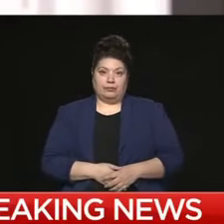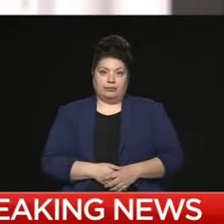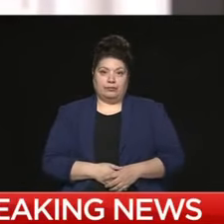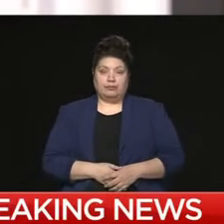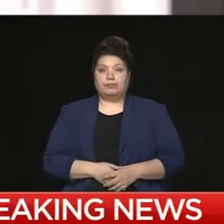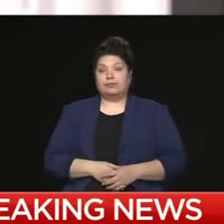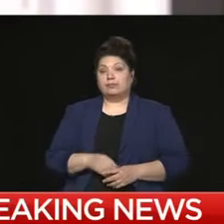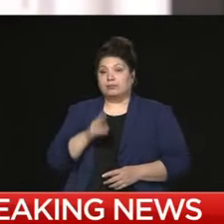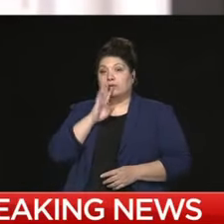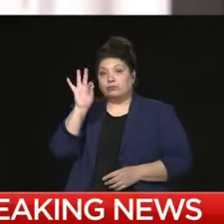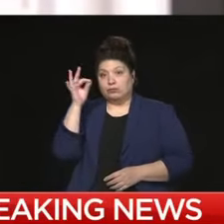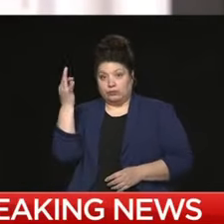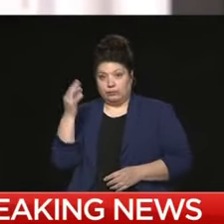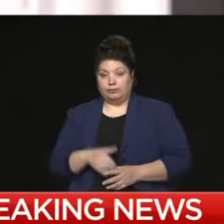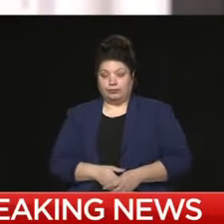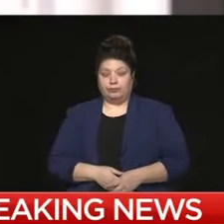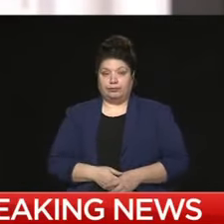Nous reconnaissons que